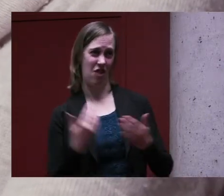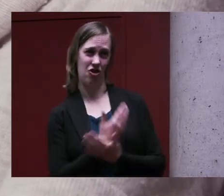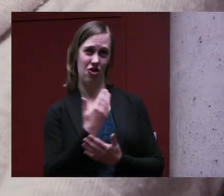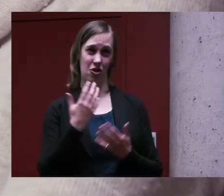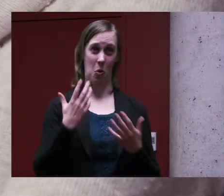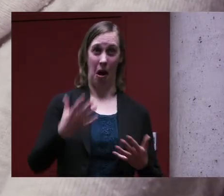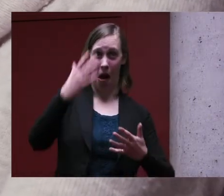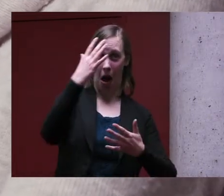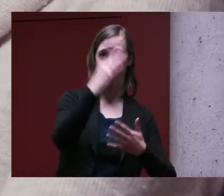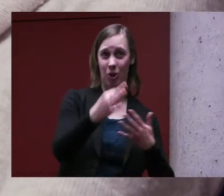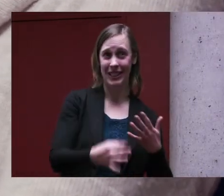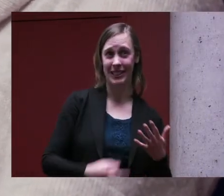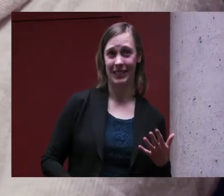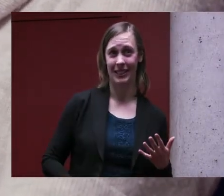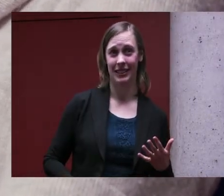want choice.